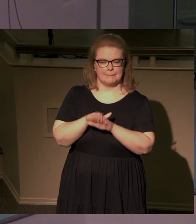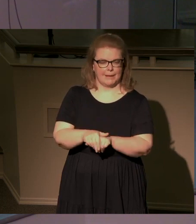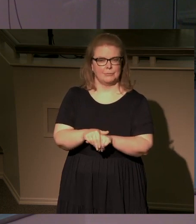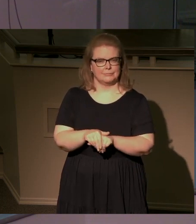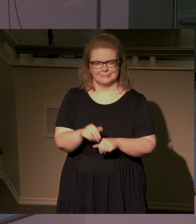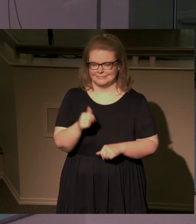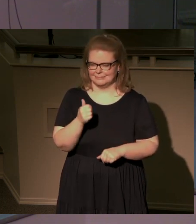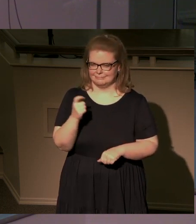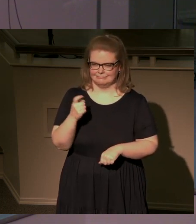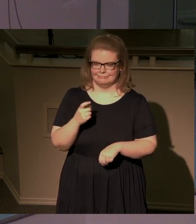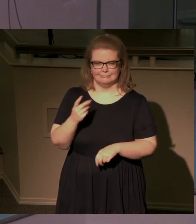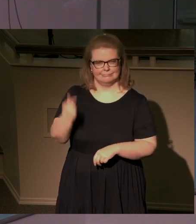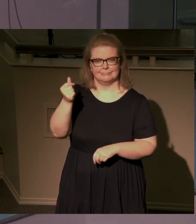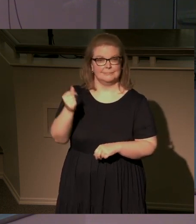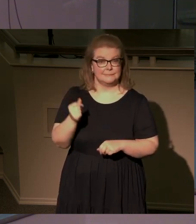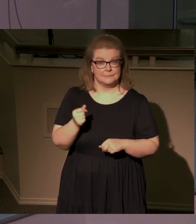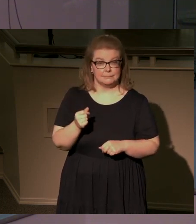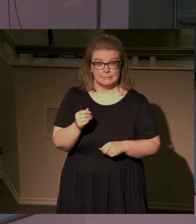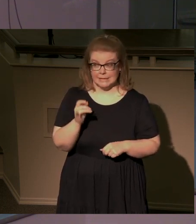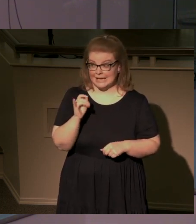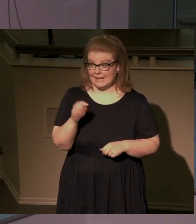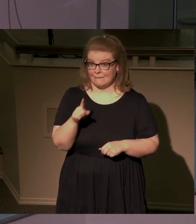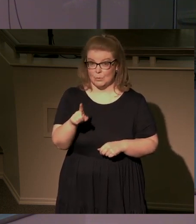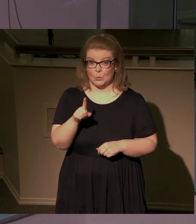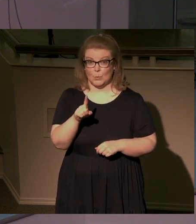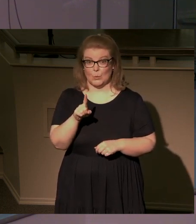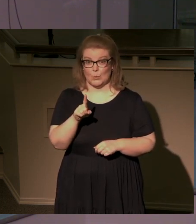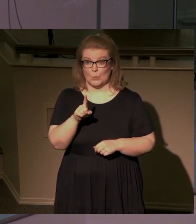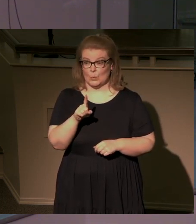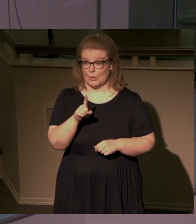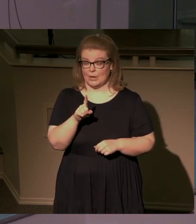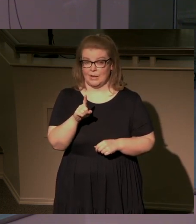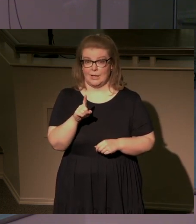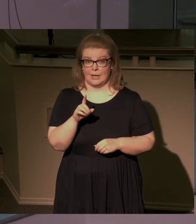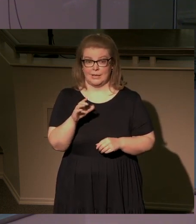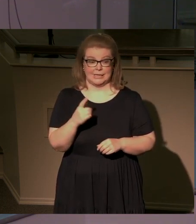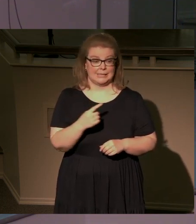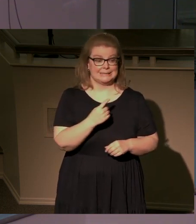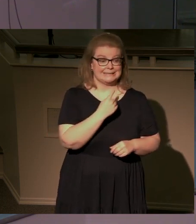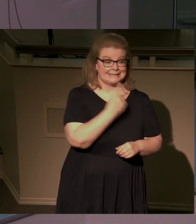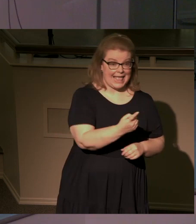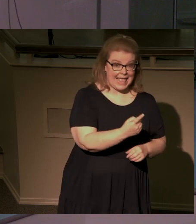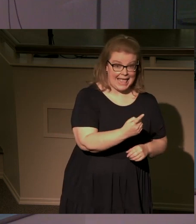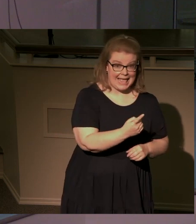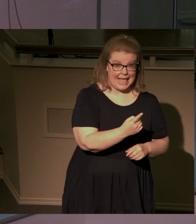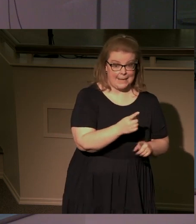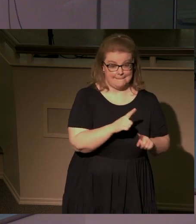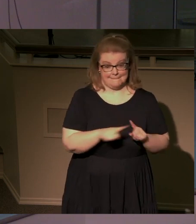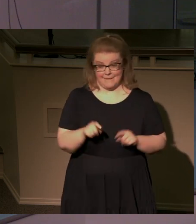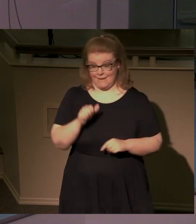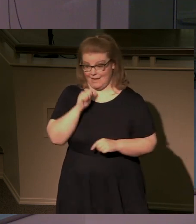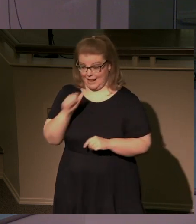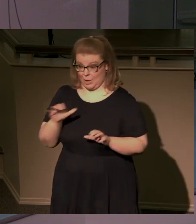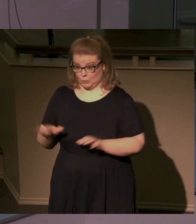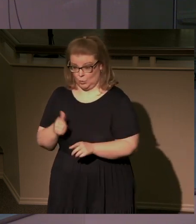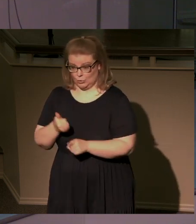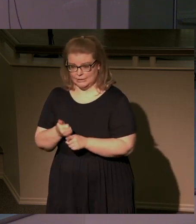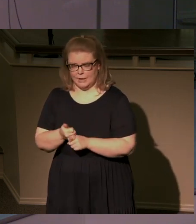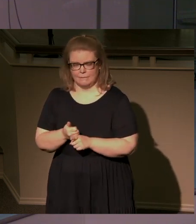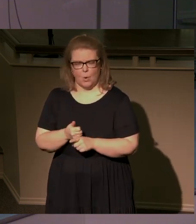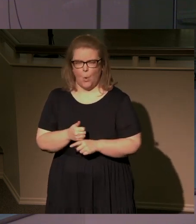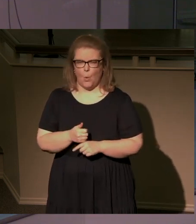If ever you commit the parenting foul of saying but not doing, your